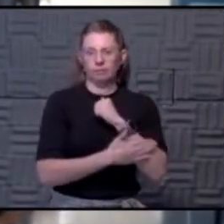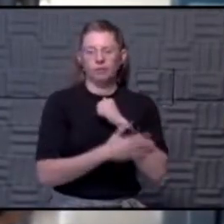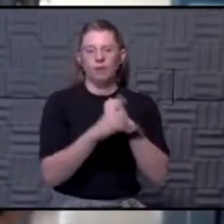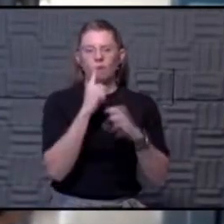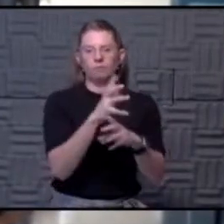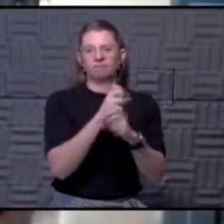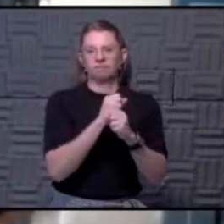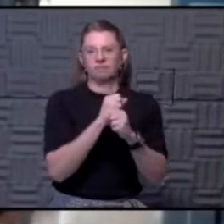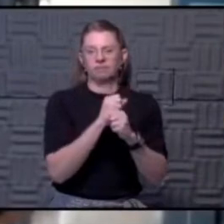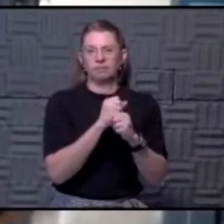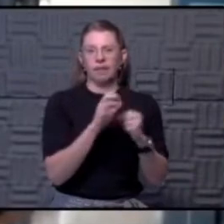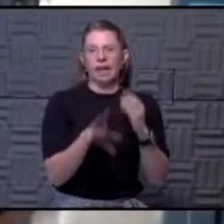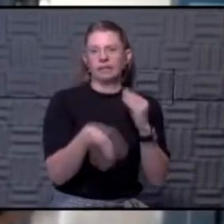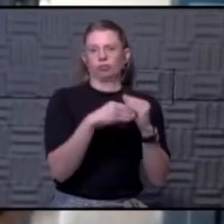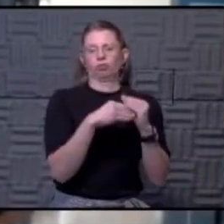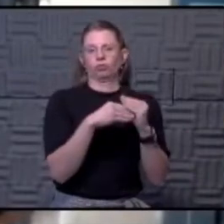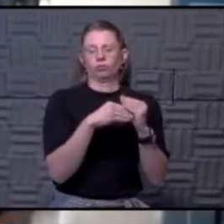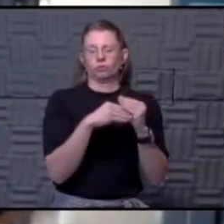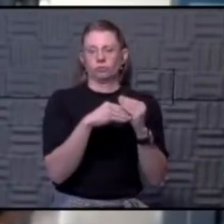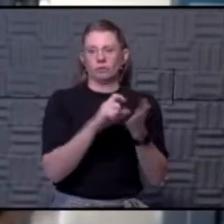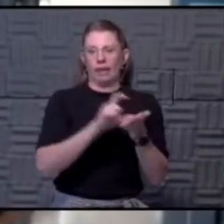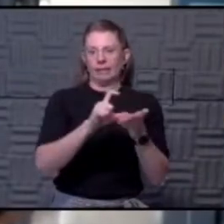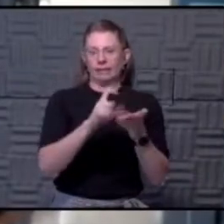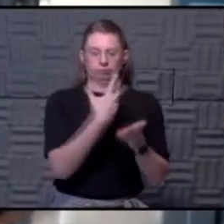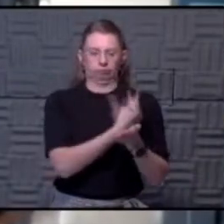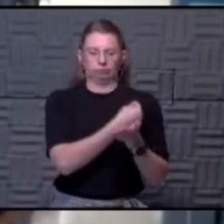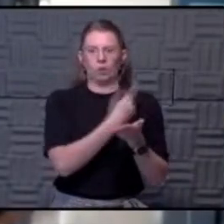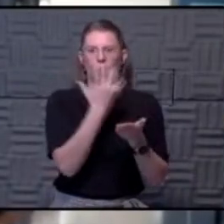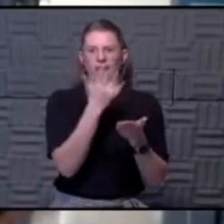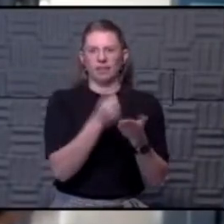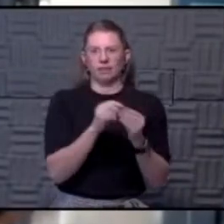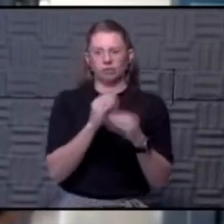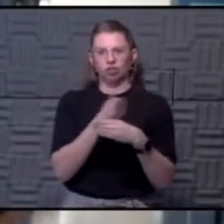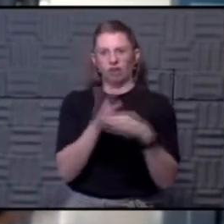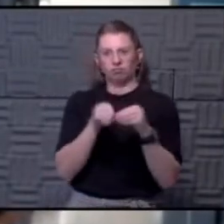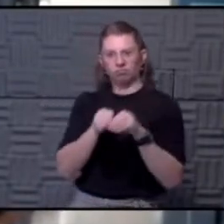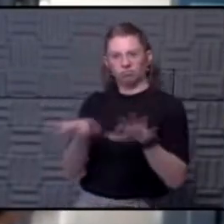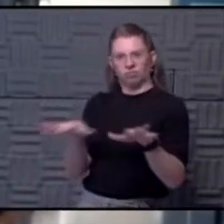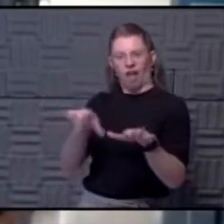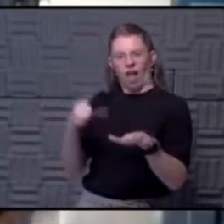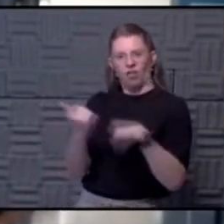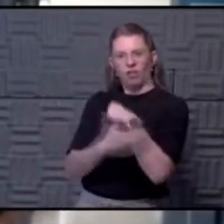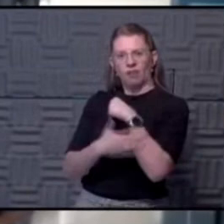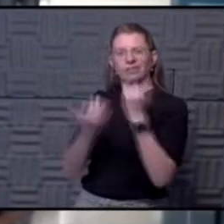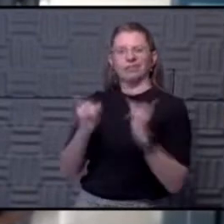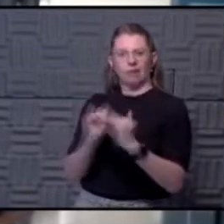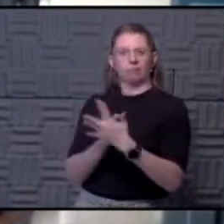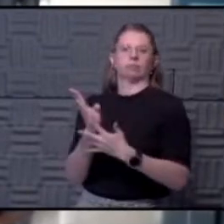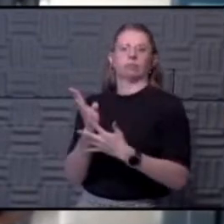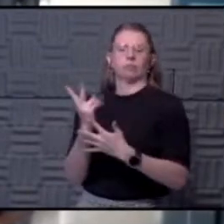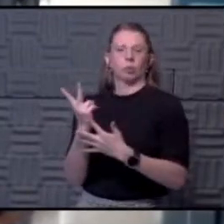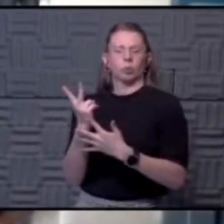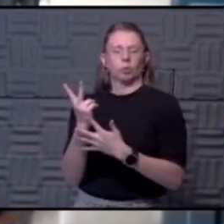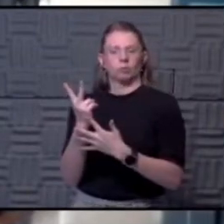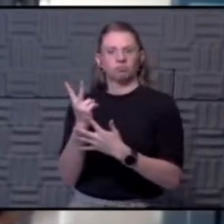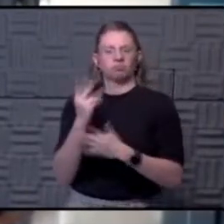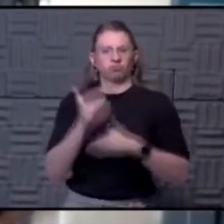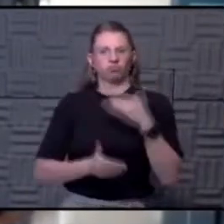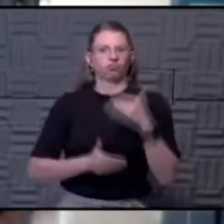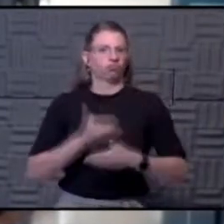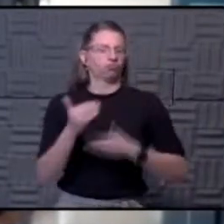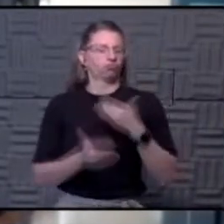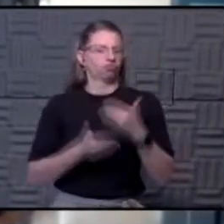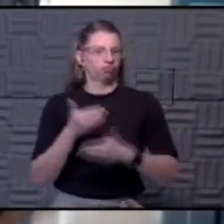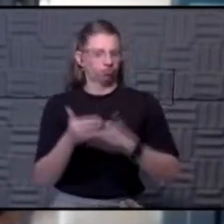additional vaccine allocations so that we can reallocate it to the other counties that are still in phase 2 and moving in an orderly manner